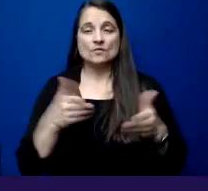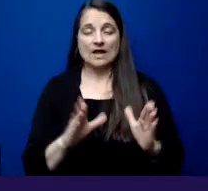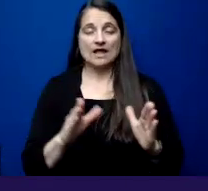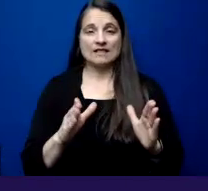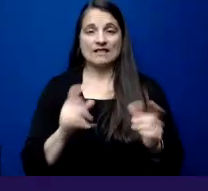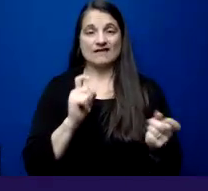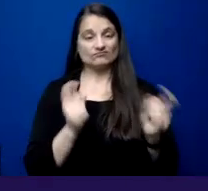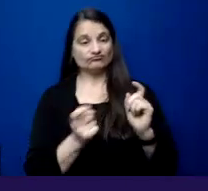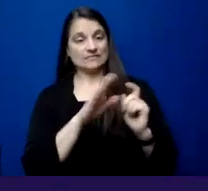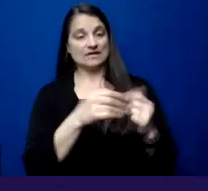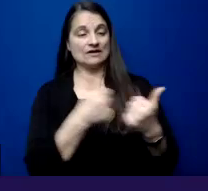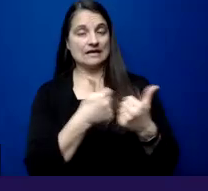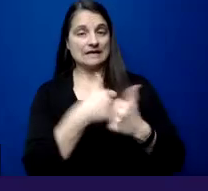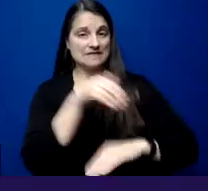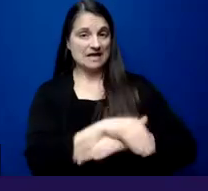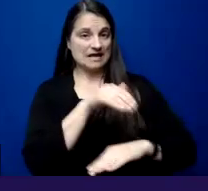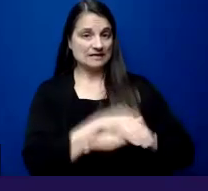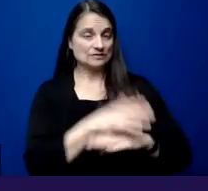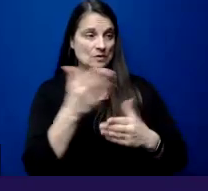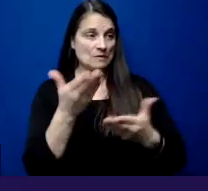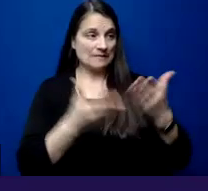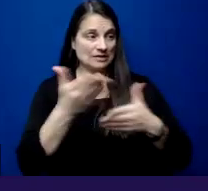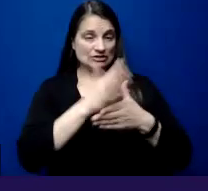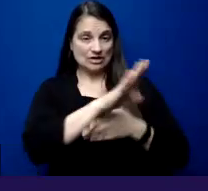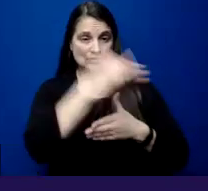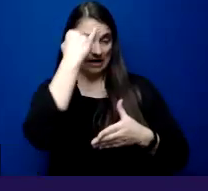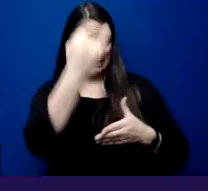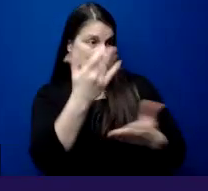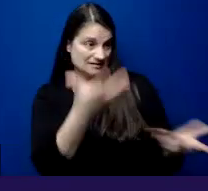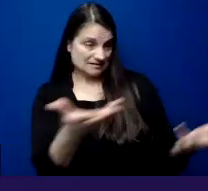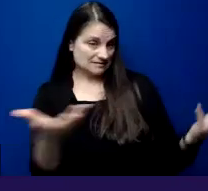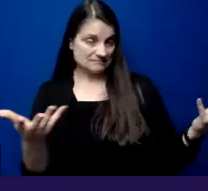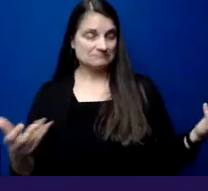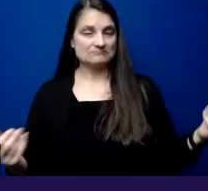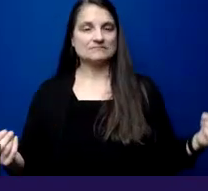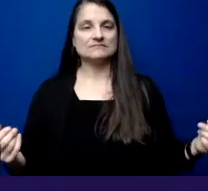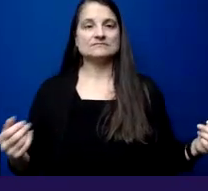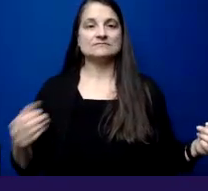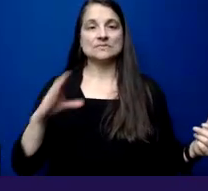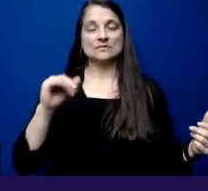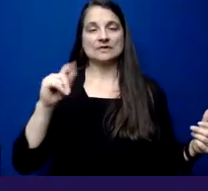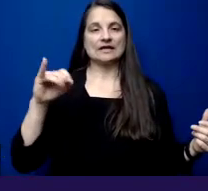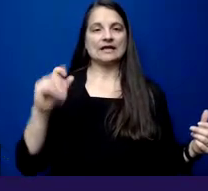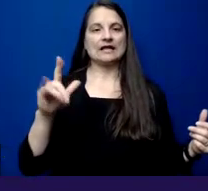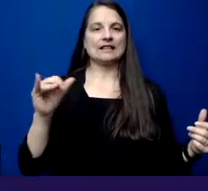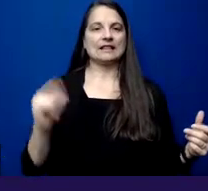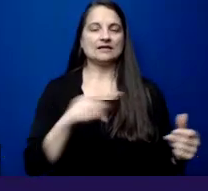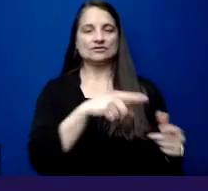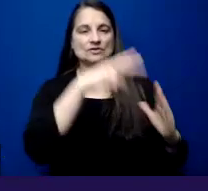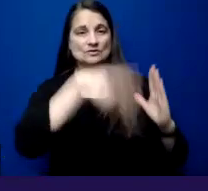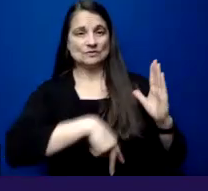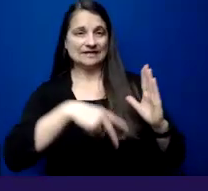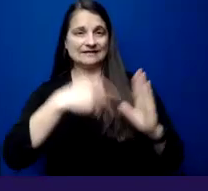to share, maybe give other people ideas. And yeah, so Caitlin, you could go ahead and read our last